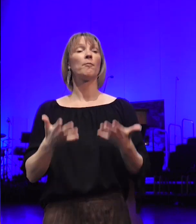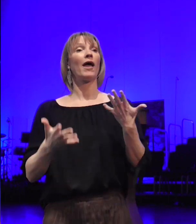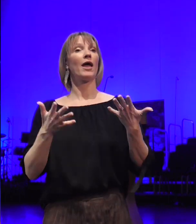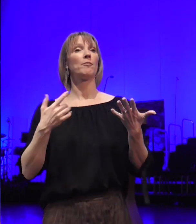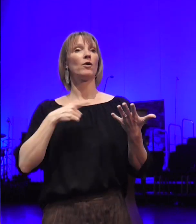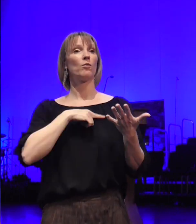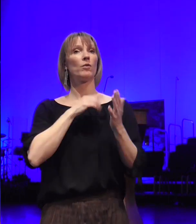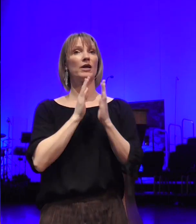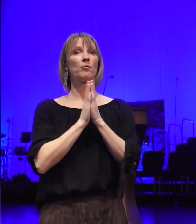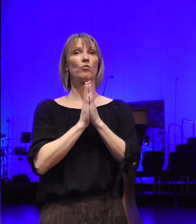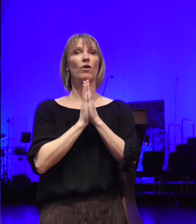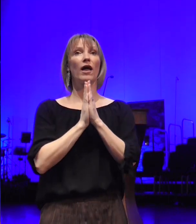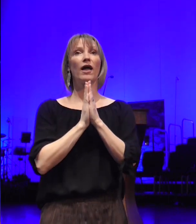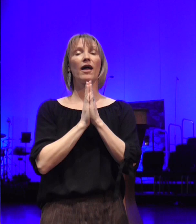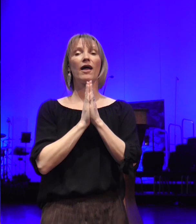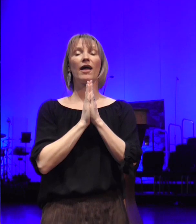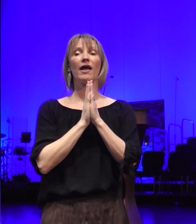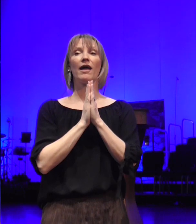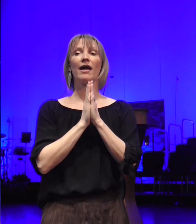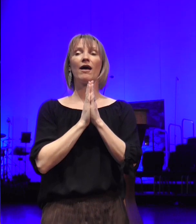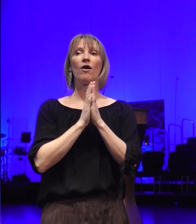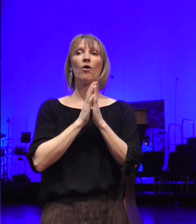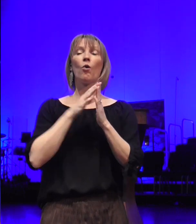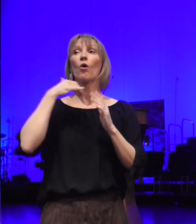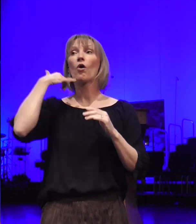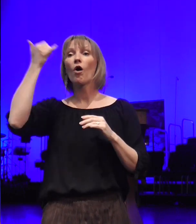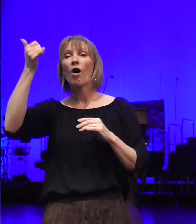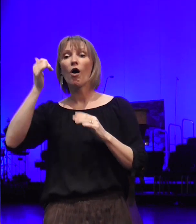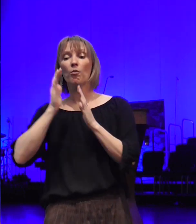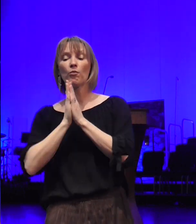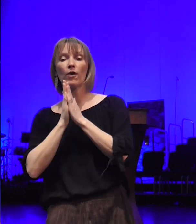do a little prayer, or we call the prayer and